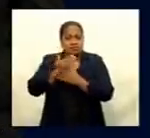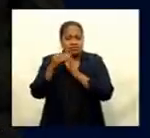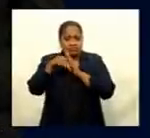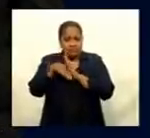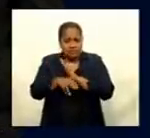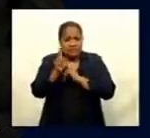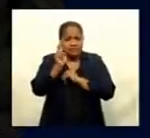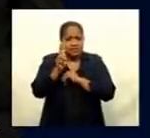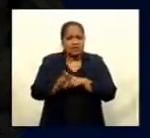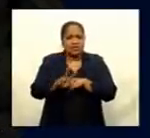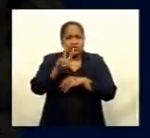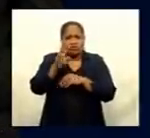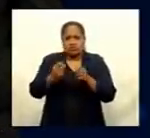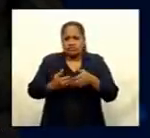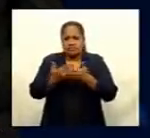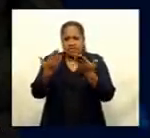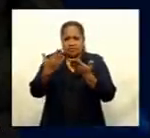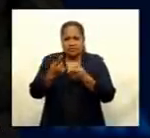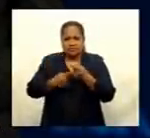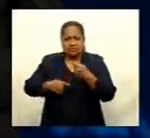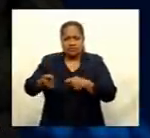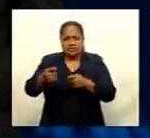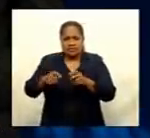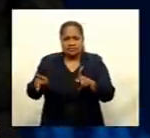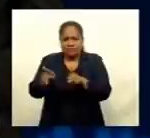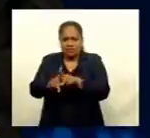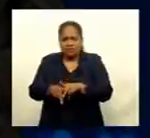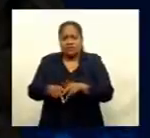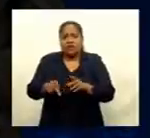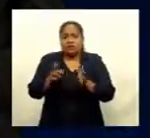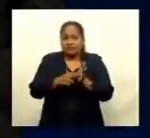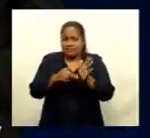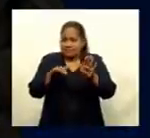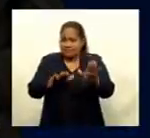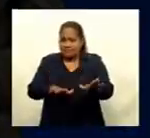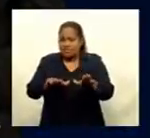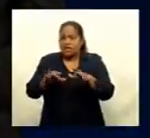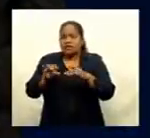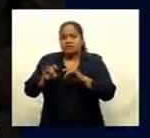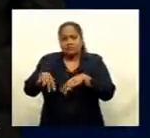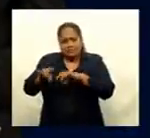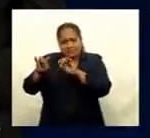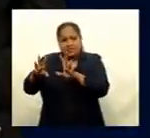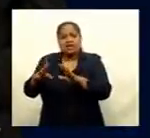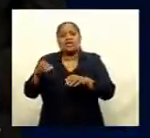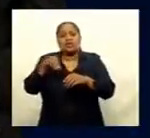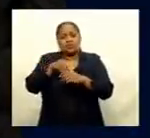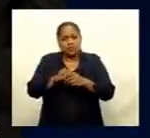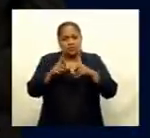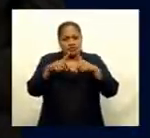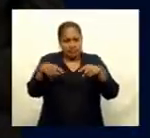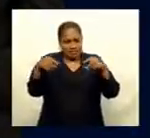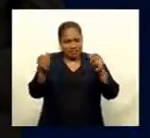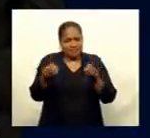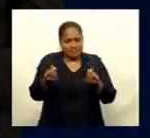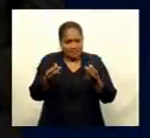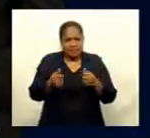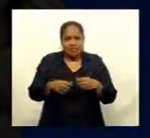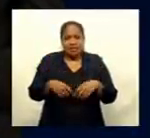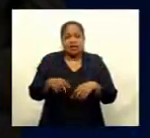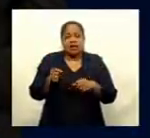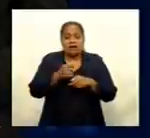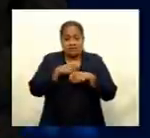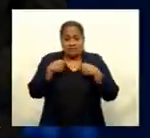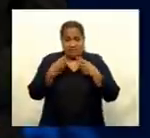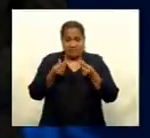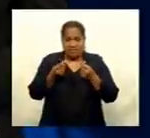our two major trading partners, the Aussie and Kiwi dollars, including the Japanese yen. Our Sangamoli gained versus all other currencies we